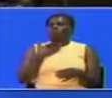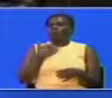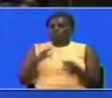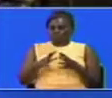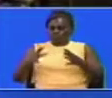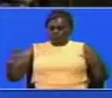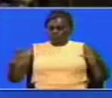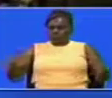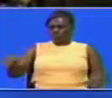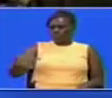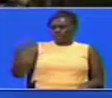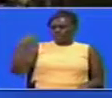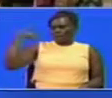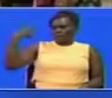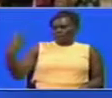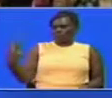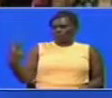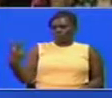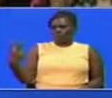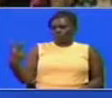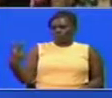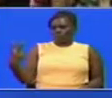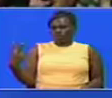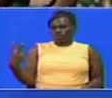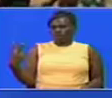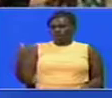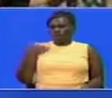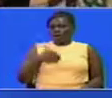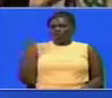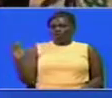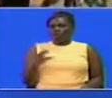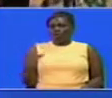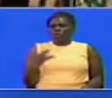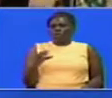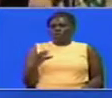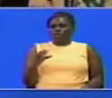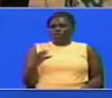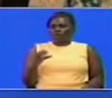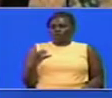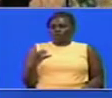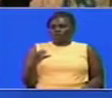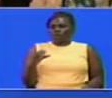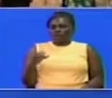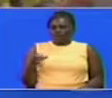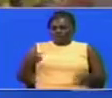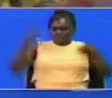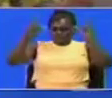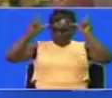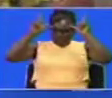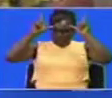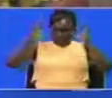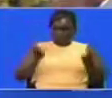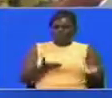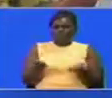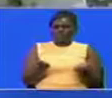their territory. Number two, there is a commercialization of cattle rustling. there must